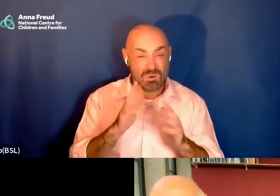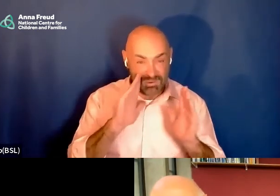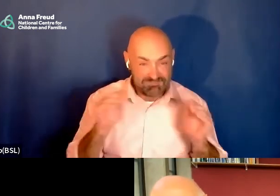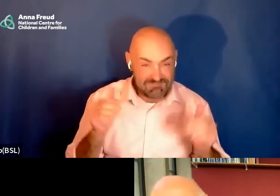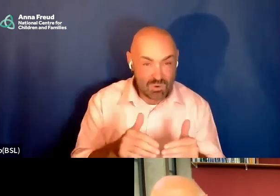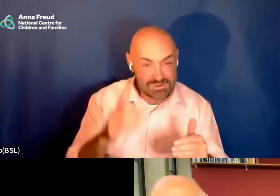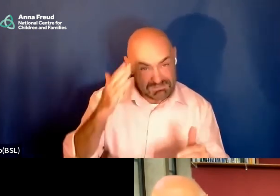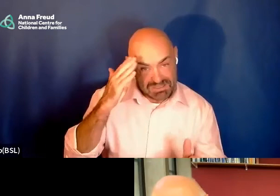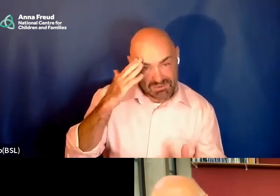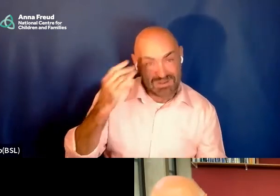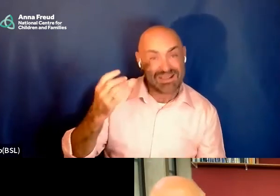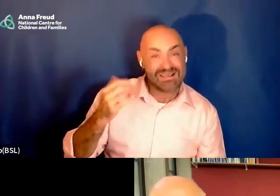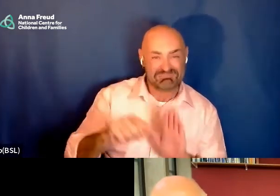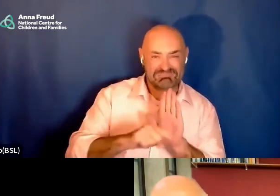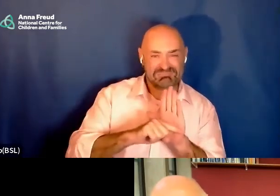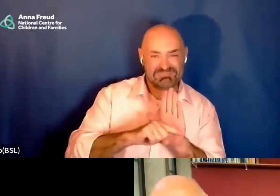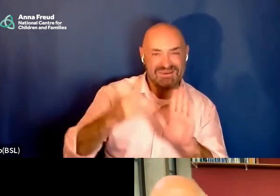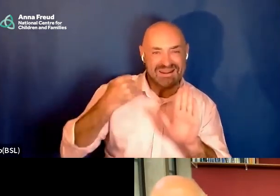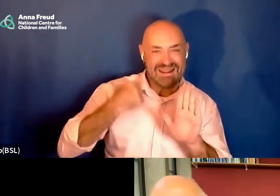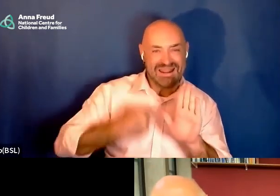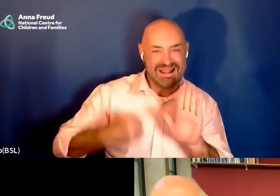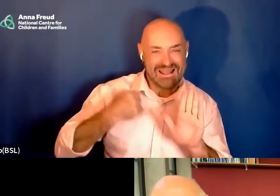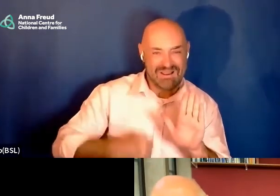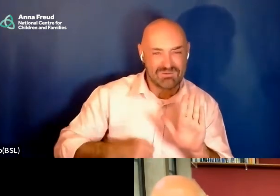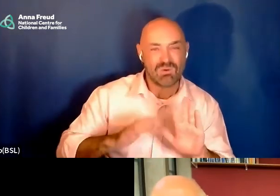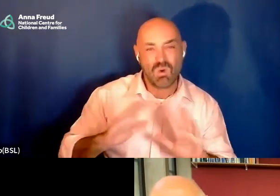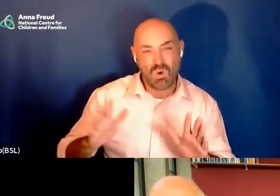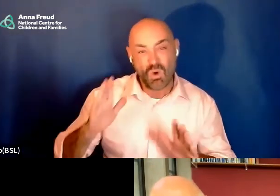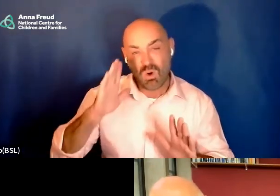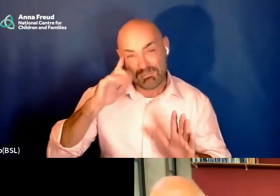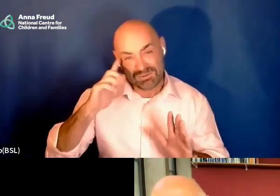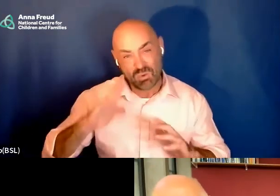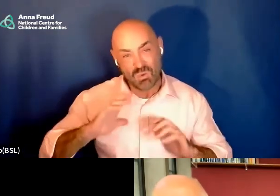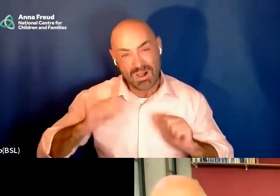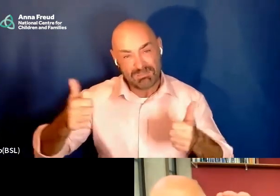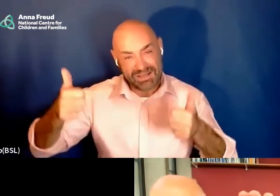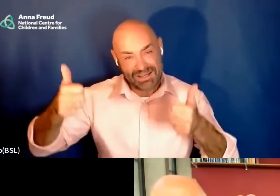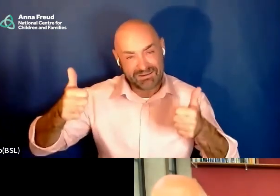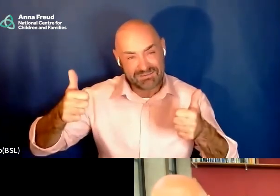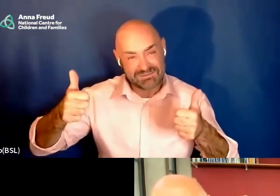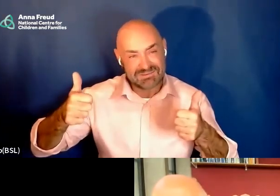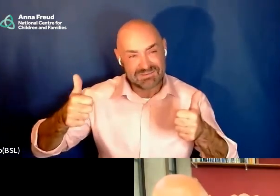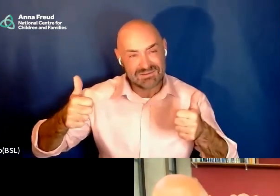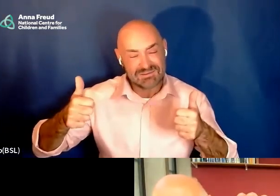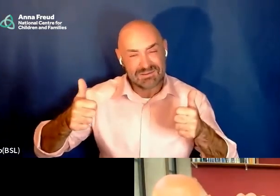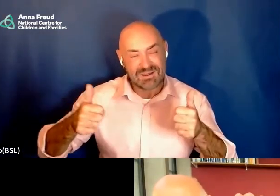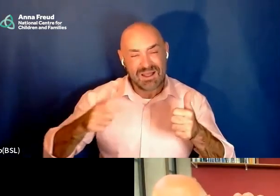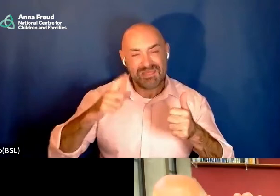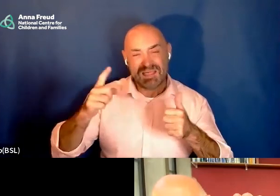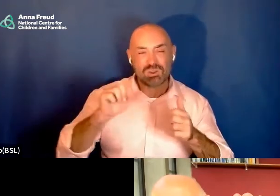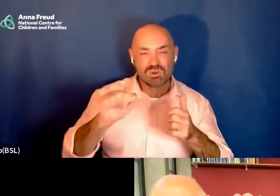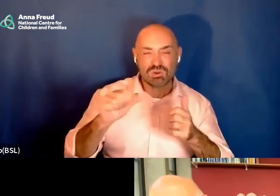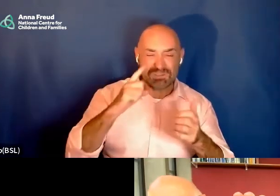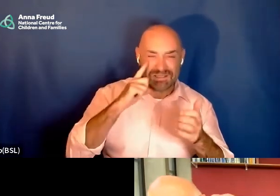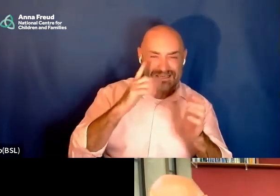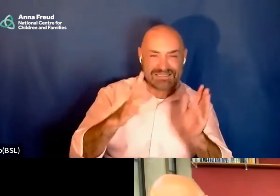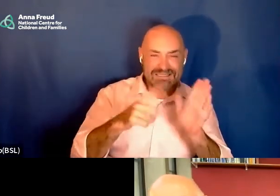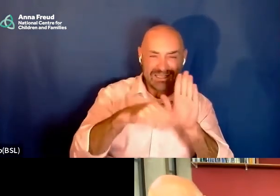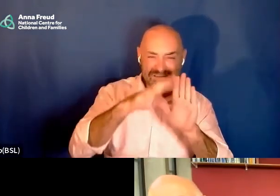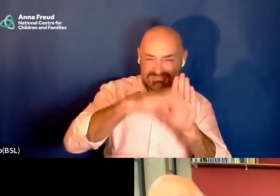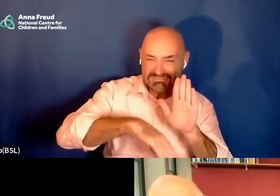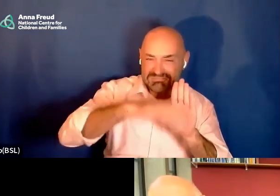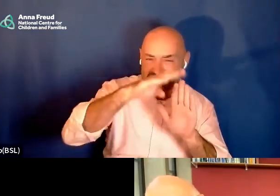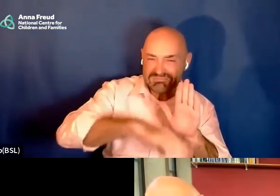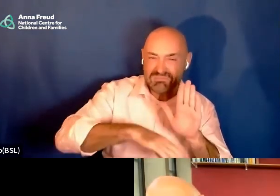health or mental well-being even at individual level as a kind of indicator of the problem, that